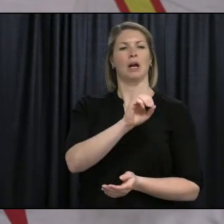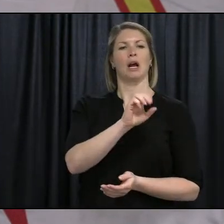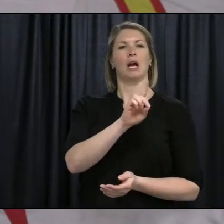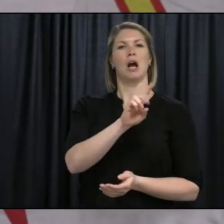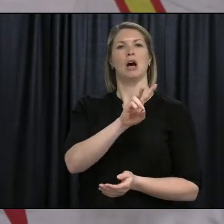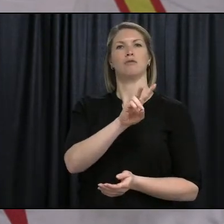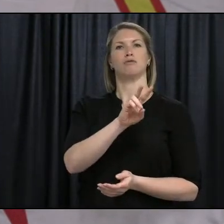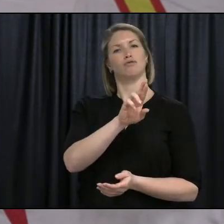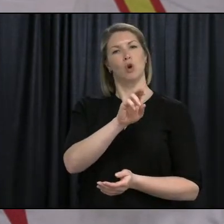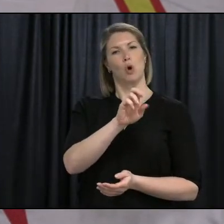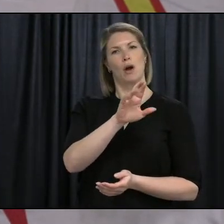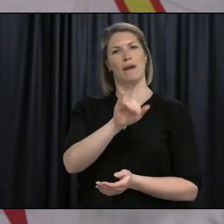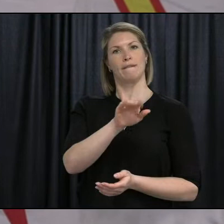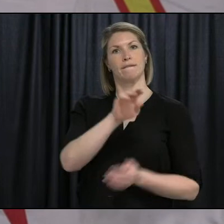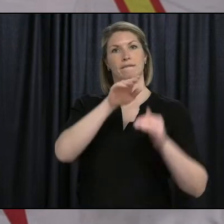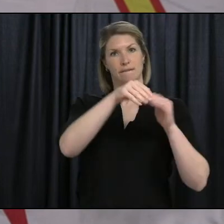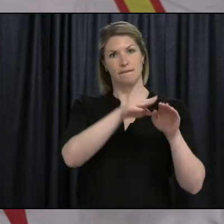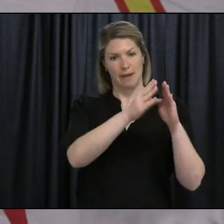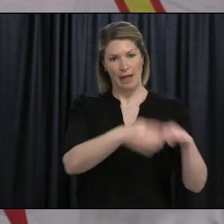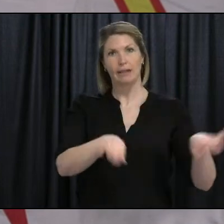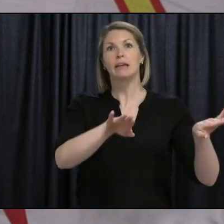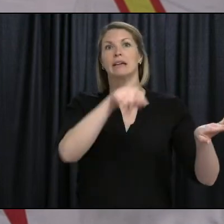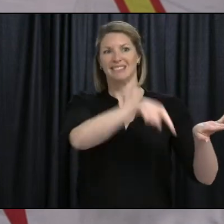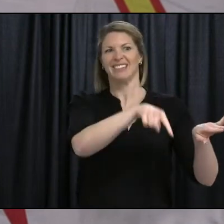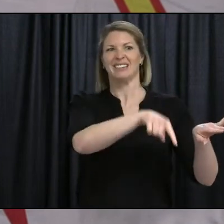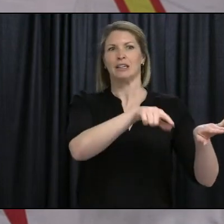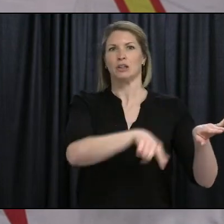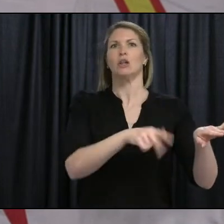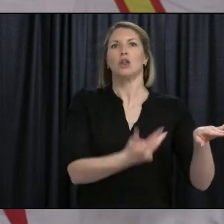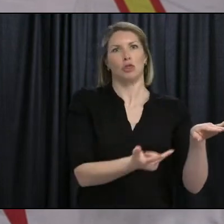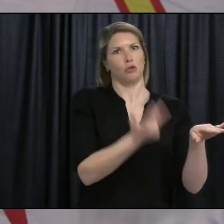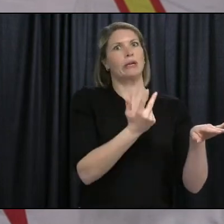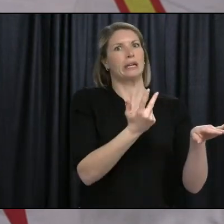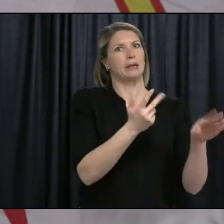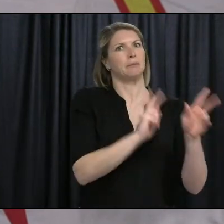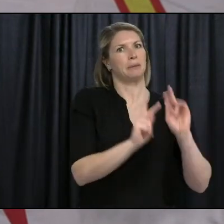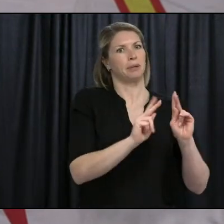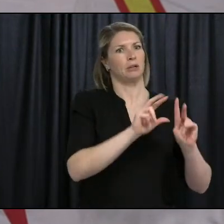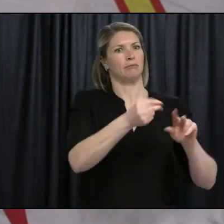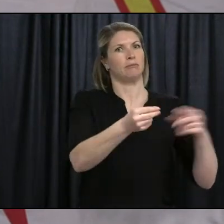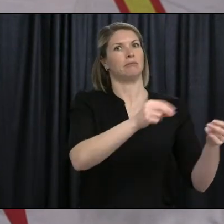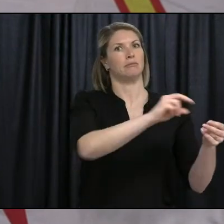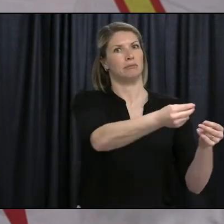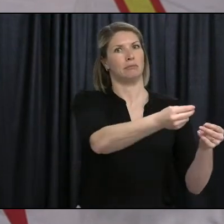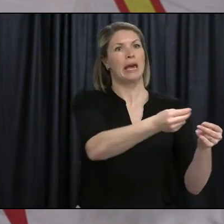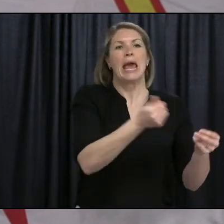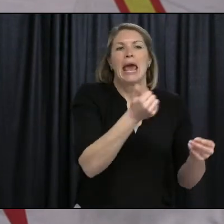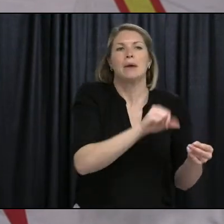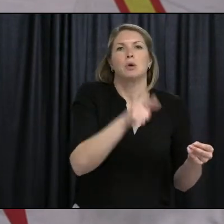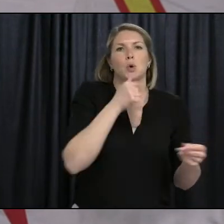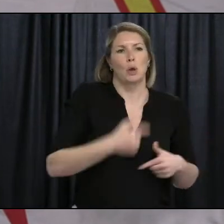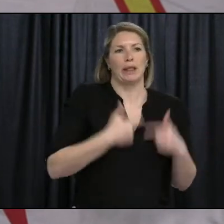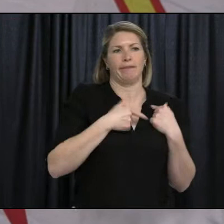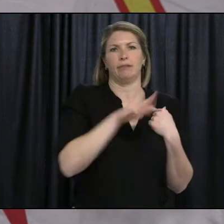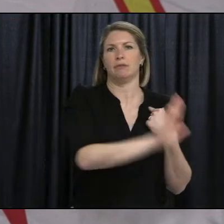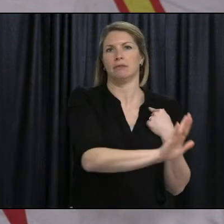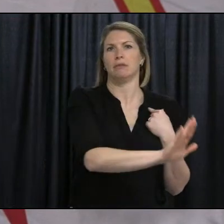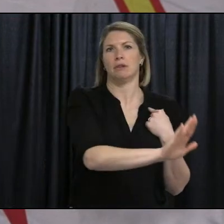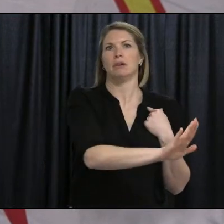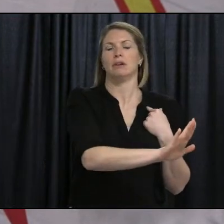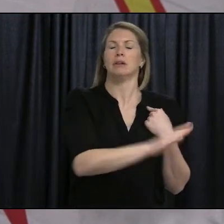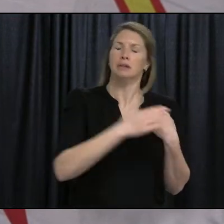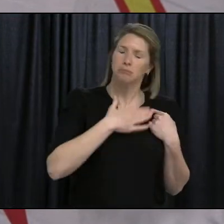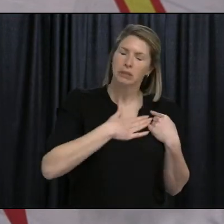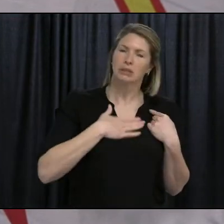area, and Western Health is encouraging anyone in the area to get tested for COVID-19, regardless if they have symptoms